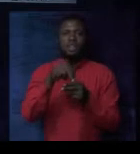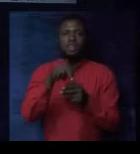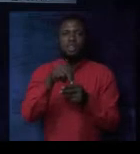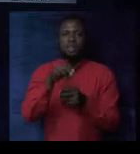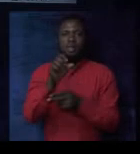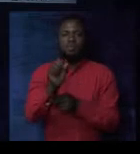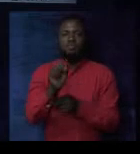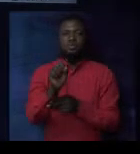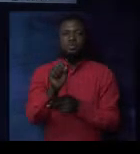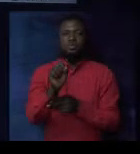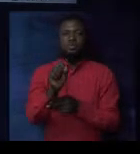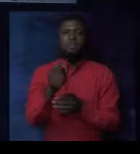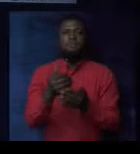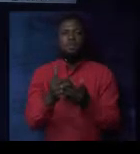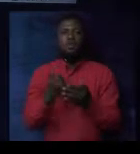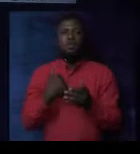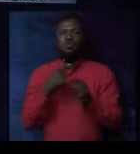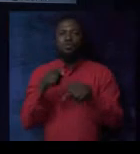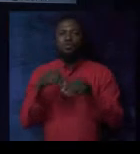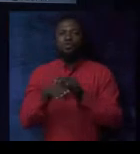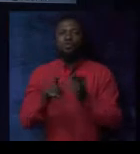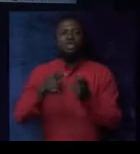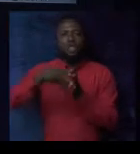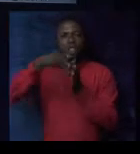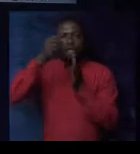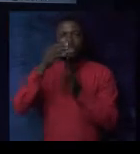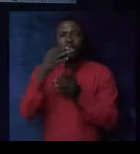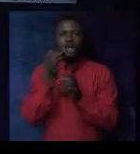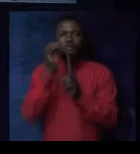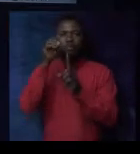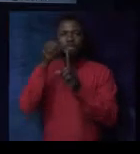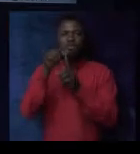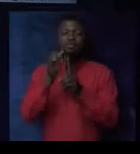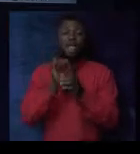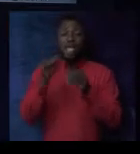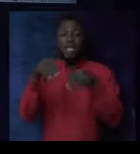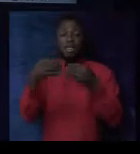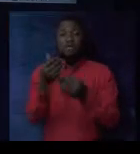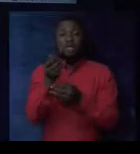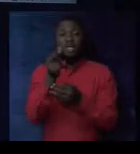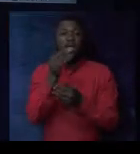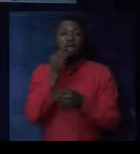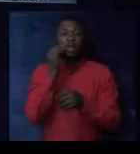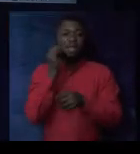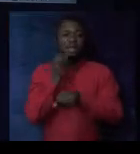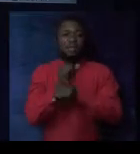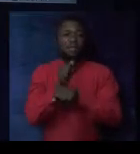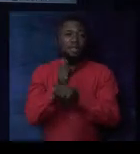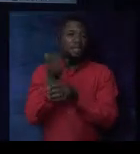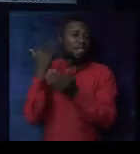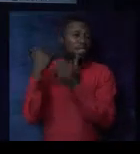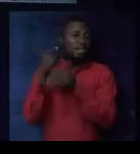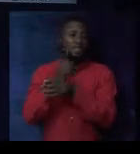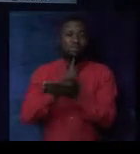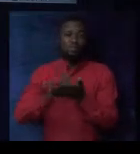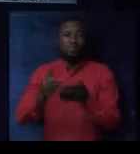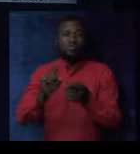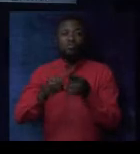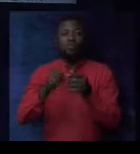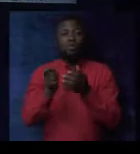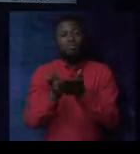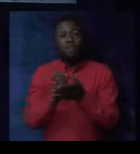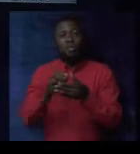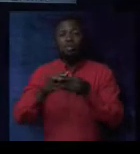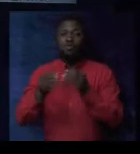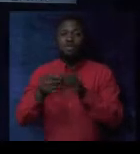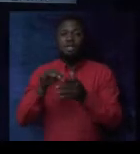N-O-U-N-S, nouns. Before we go into the learning objective, I gave you an assignment last week that you should